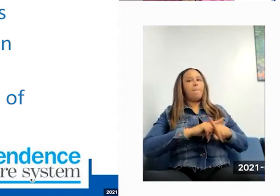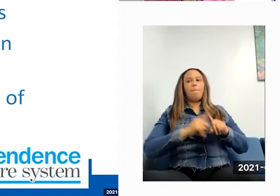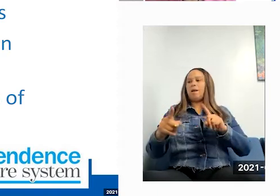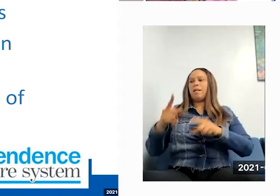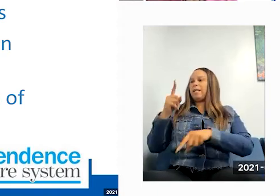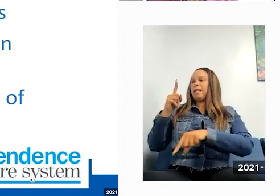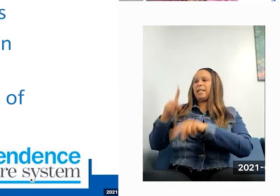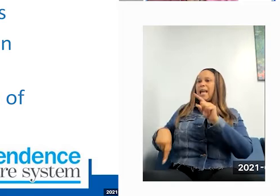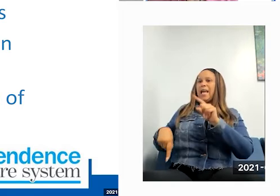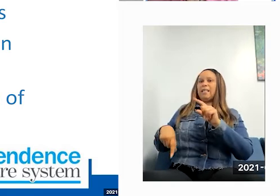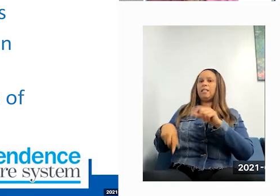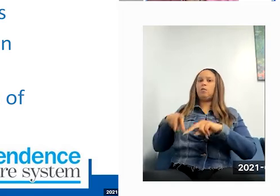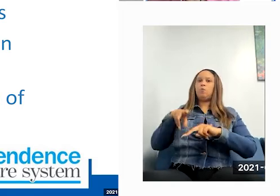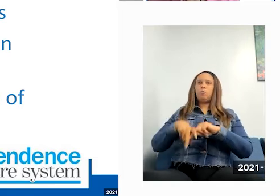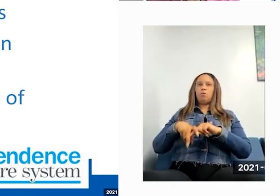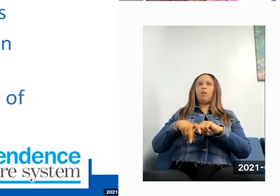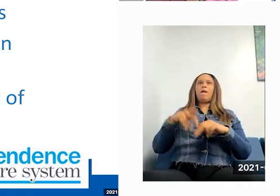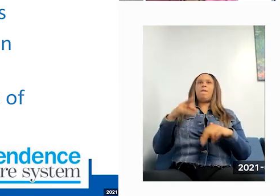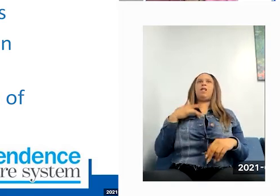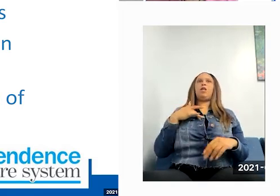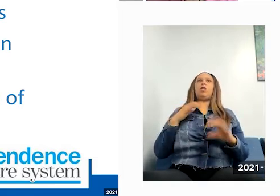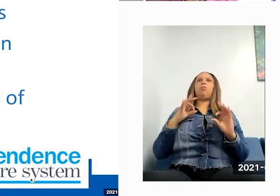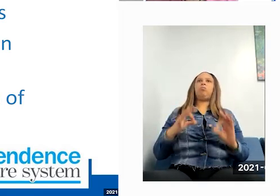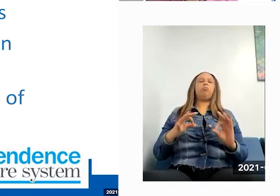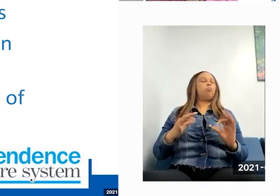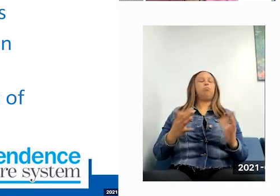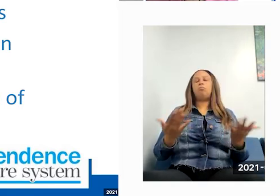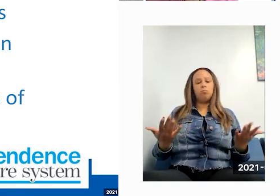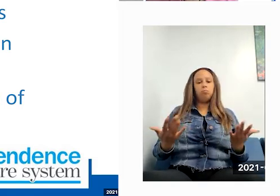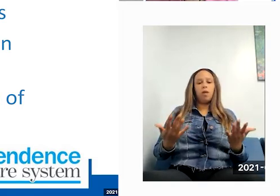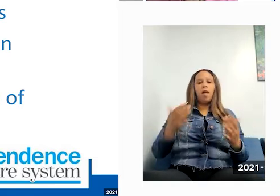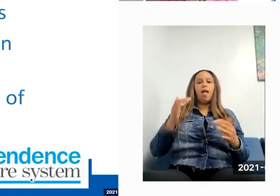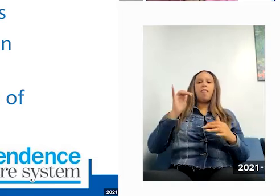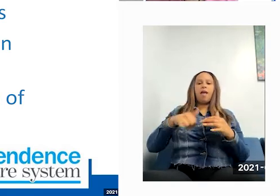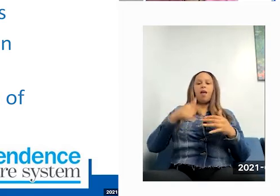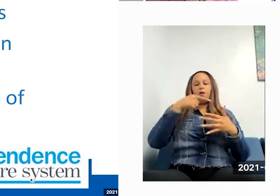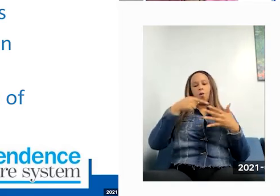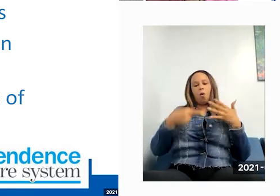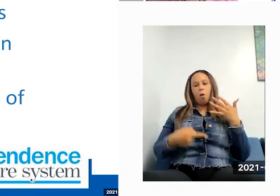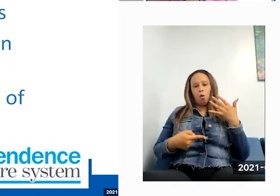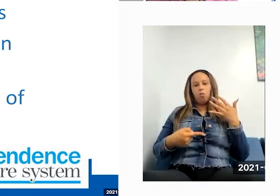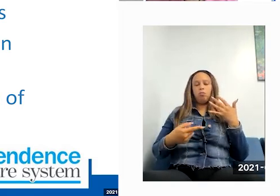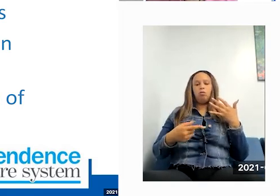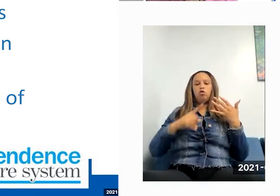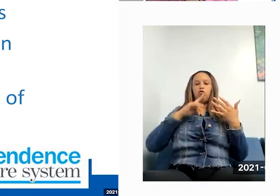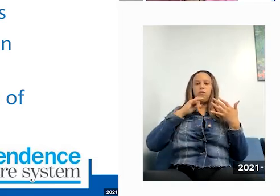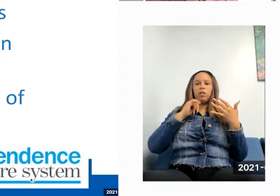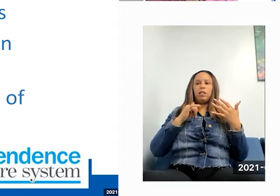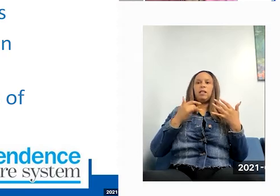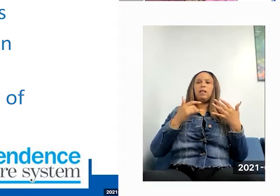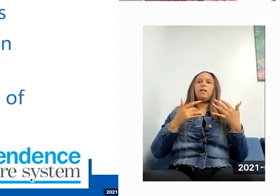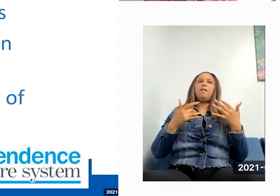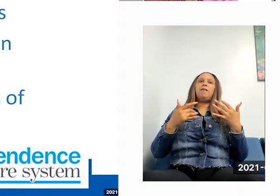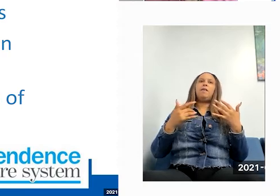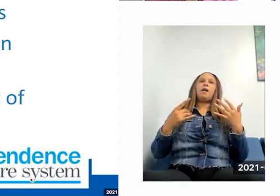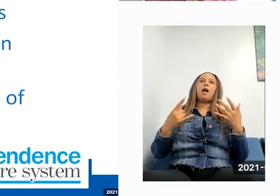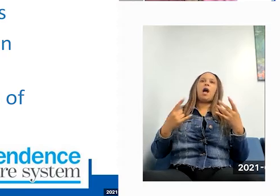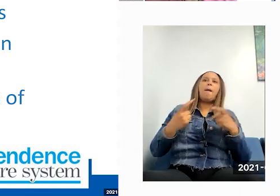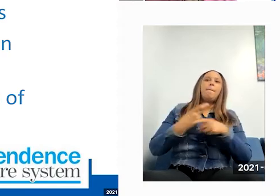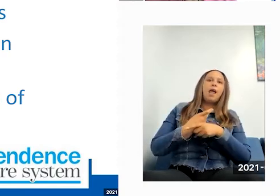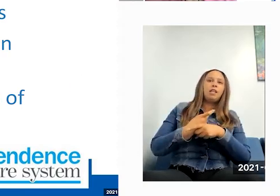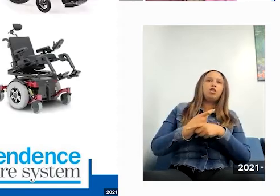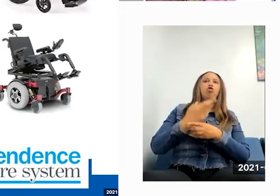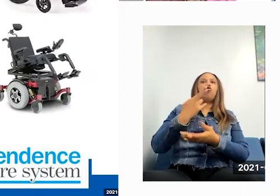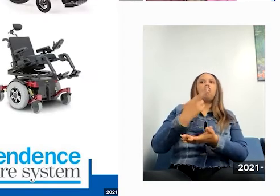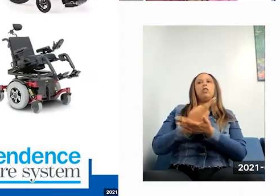pressure relief. So this is all of the intersection that makes complex rehab complex.